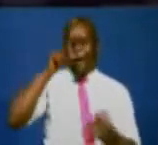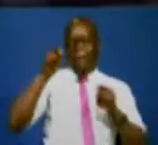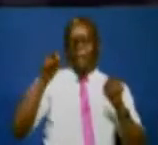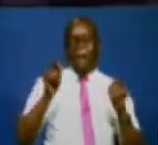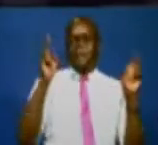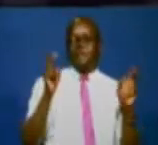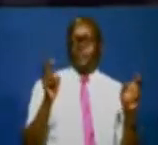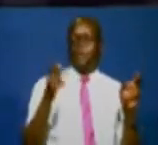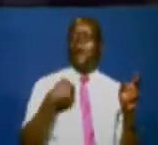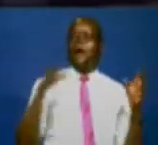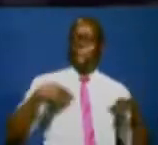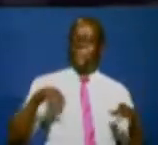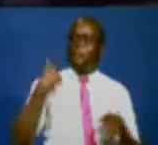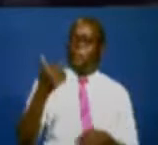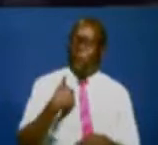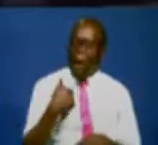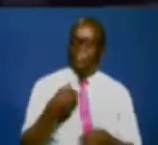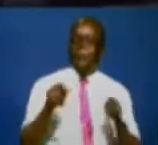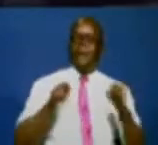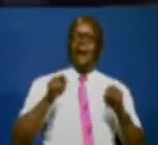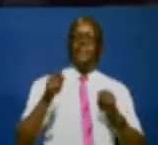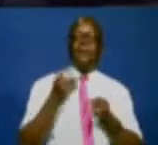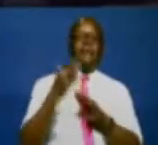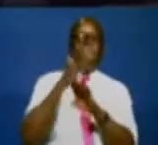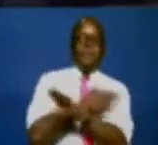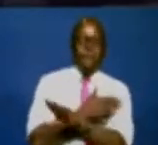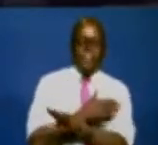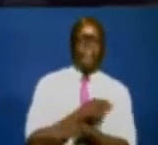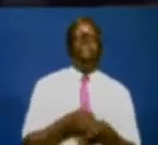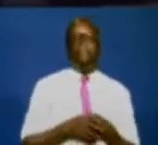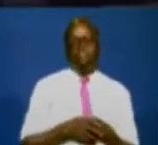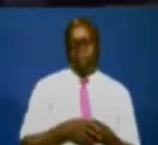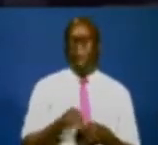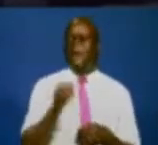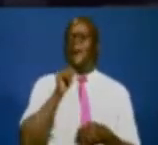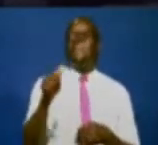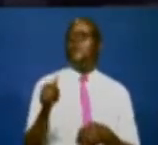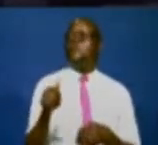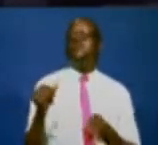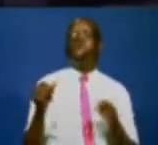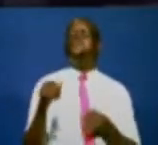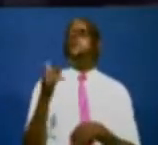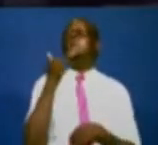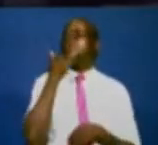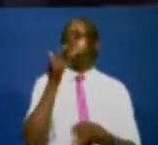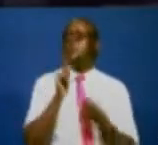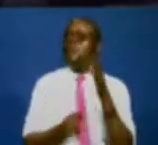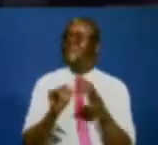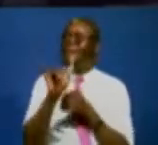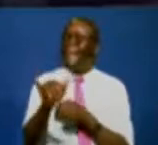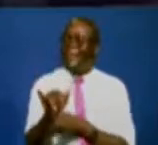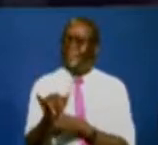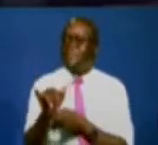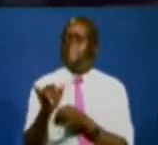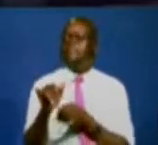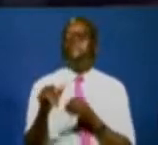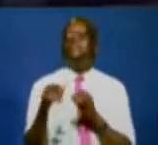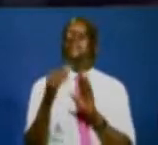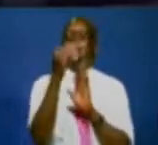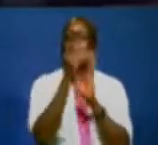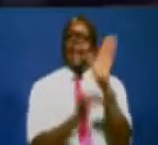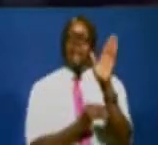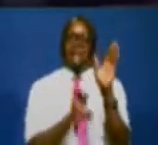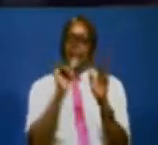and there are people who have been governors before, Mr. Speaker, I'm not out of order to say that the list that has